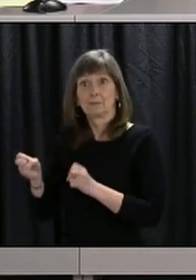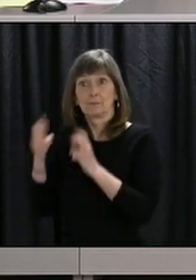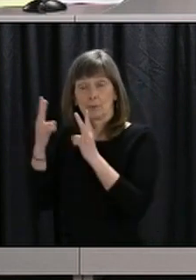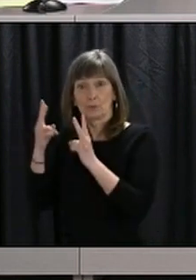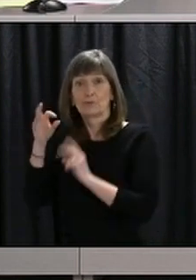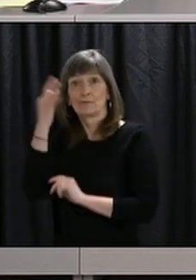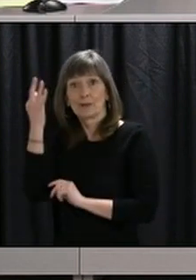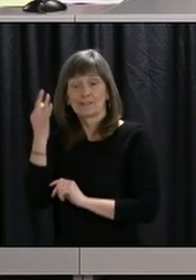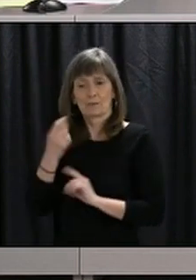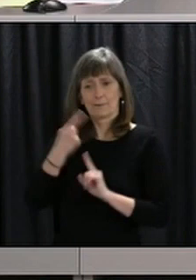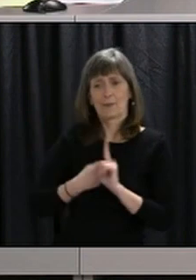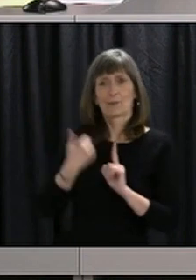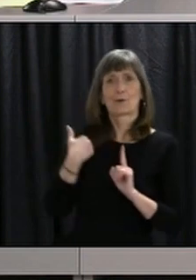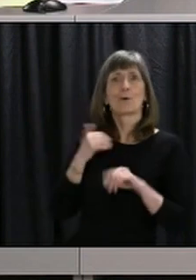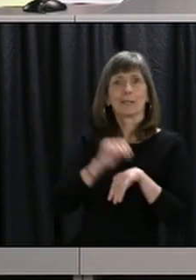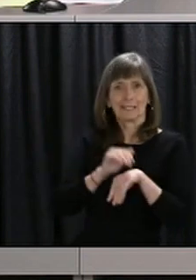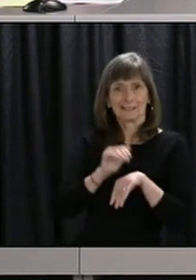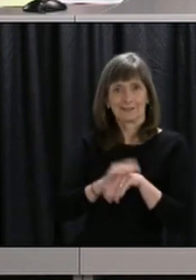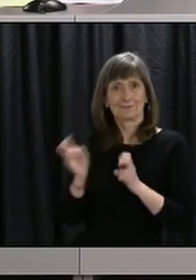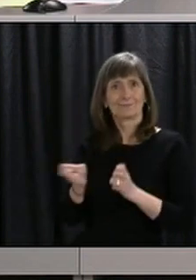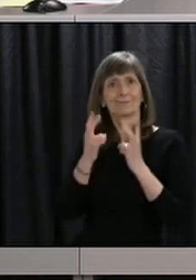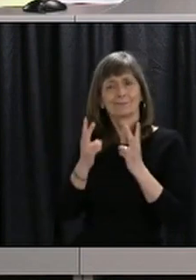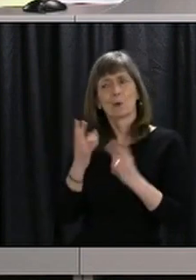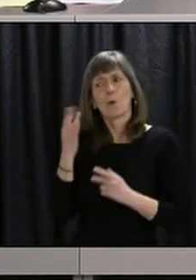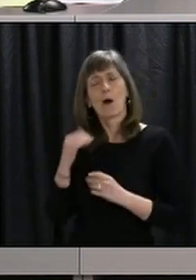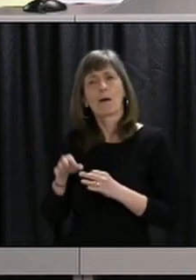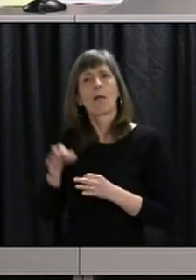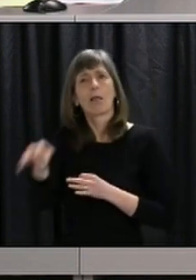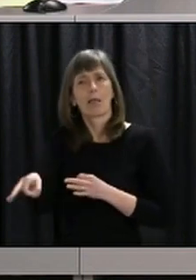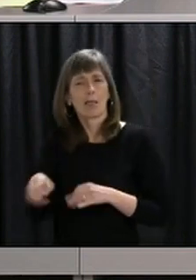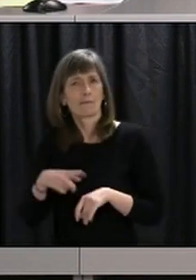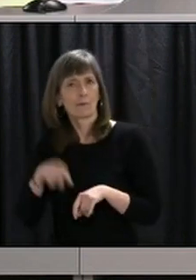delay in getting that tool up in French?